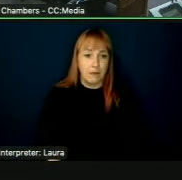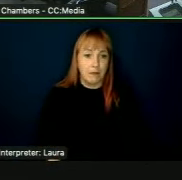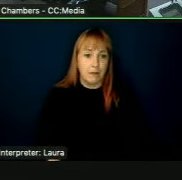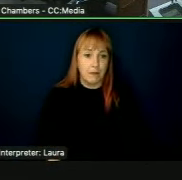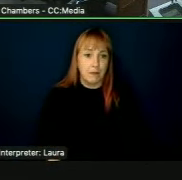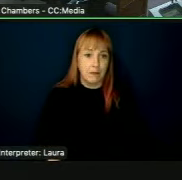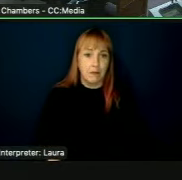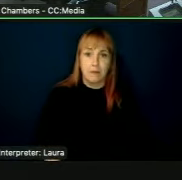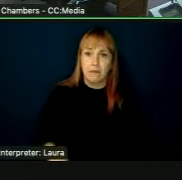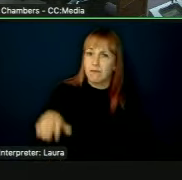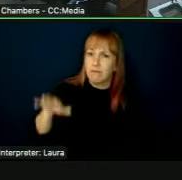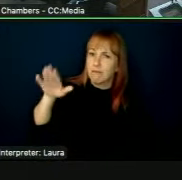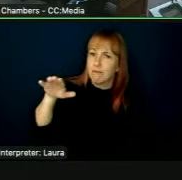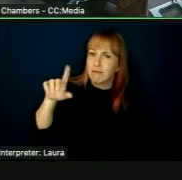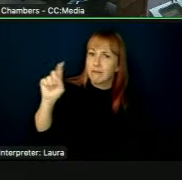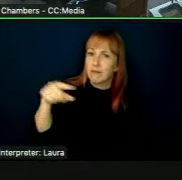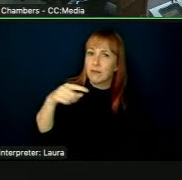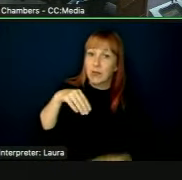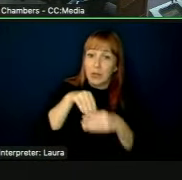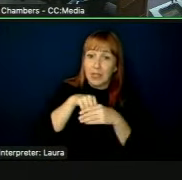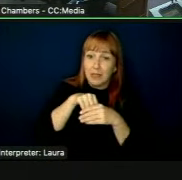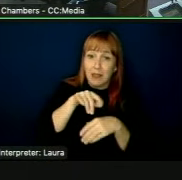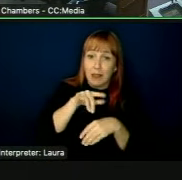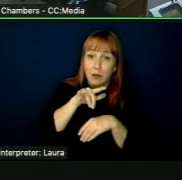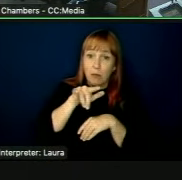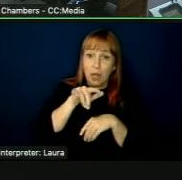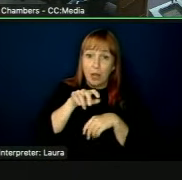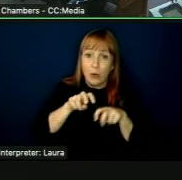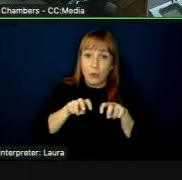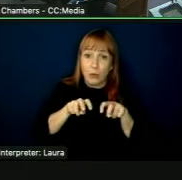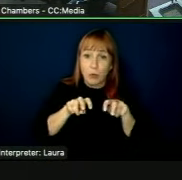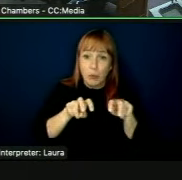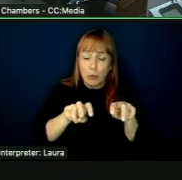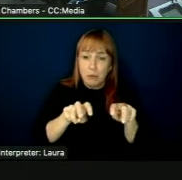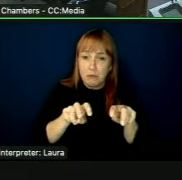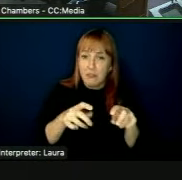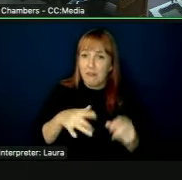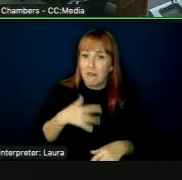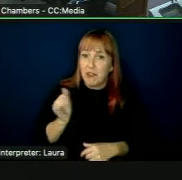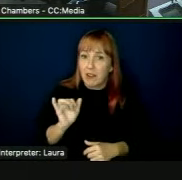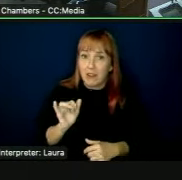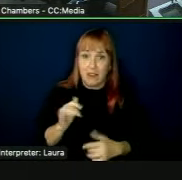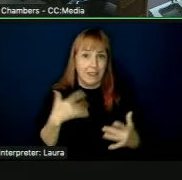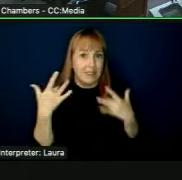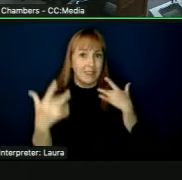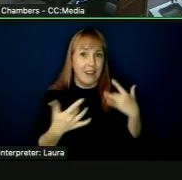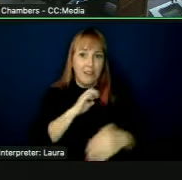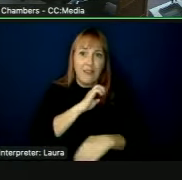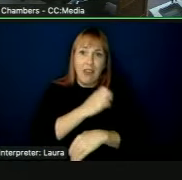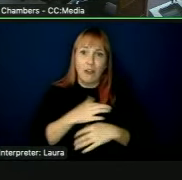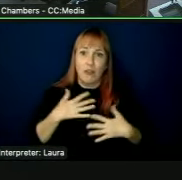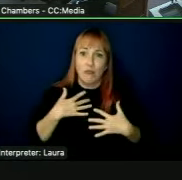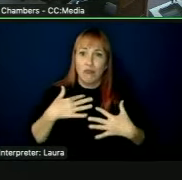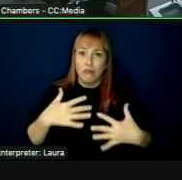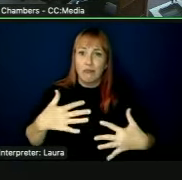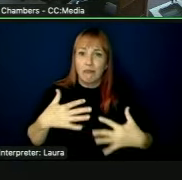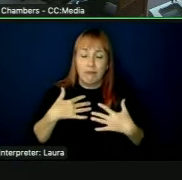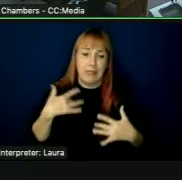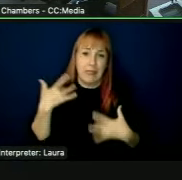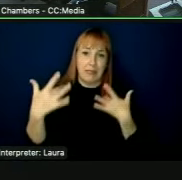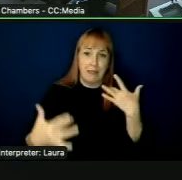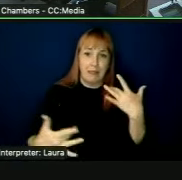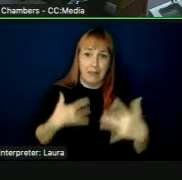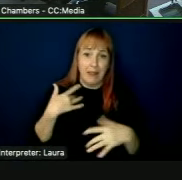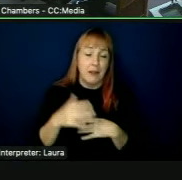Mayor, what was it like inside the plane when you guys were taxiing and taking off? It was really exciting. There was a lot of great energy. People were super excited. When we went through